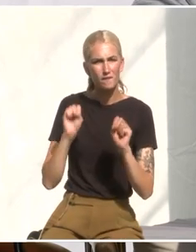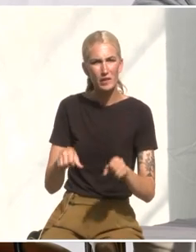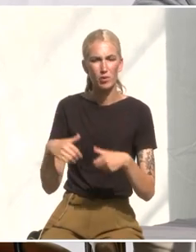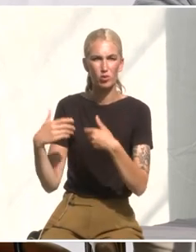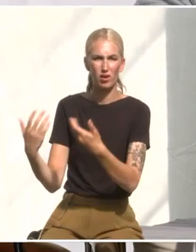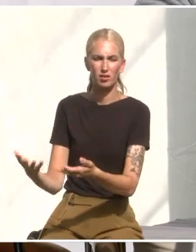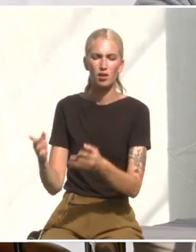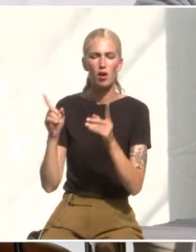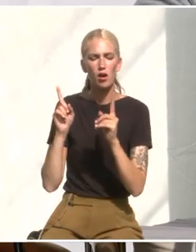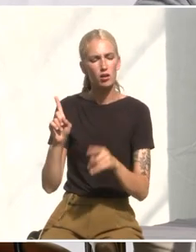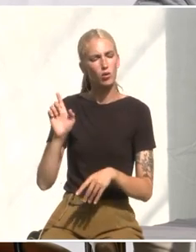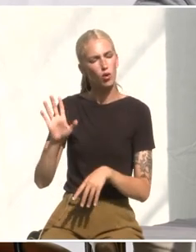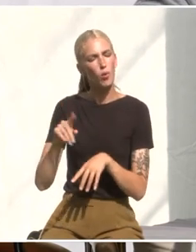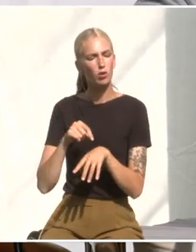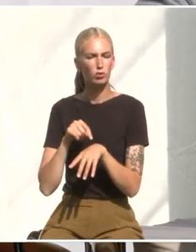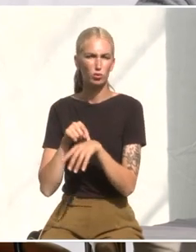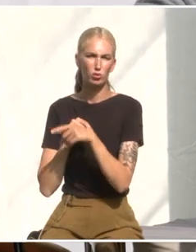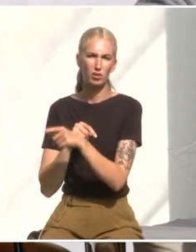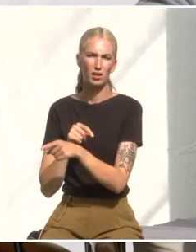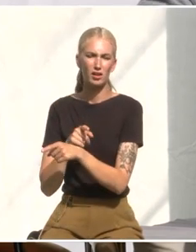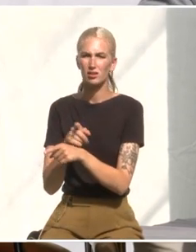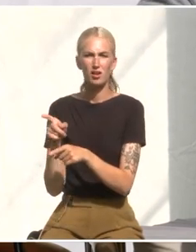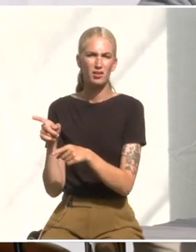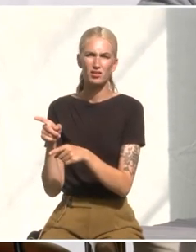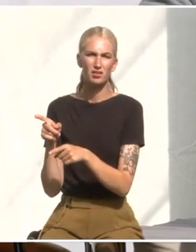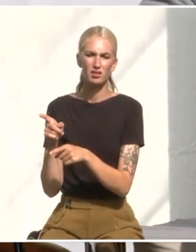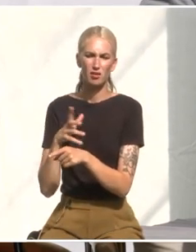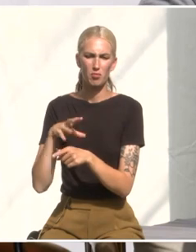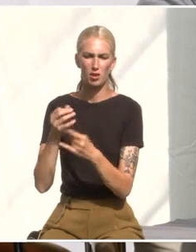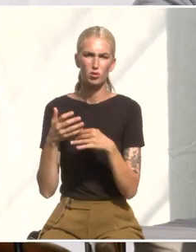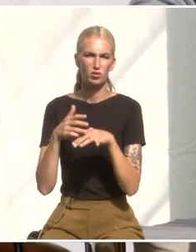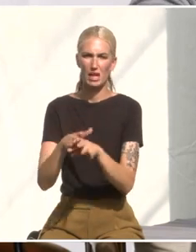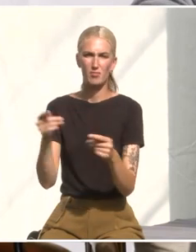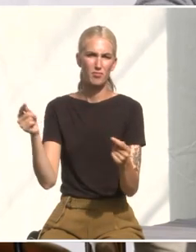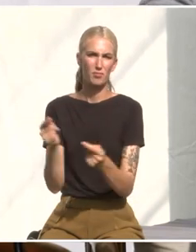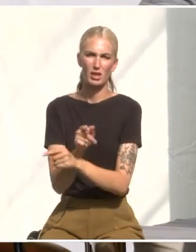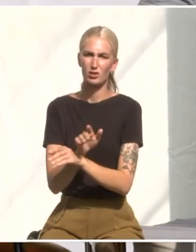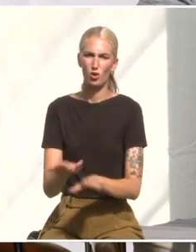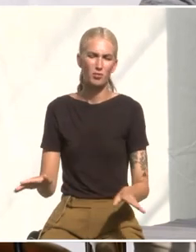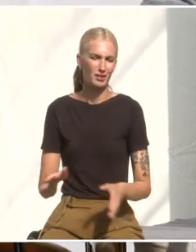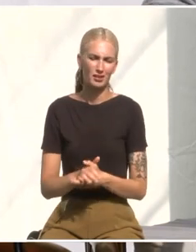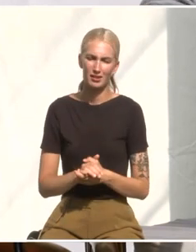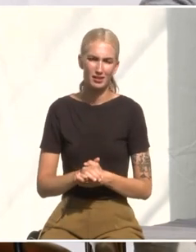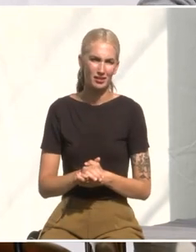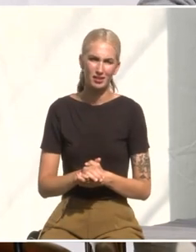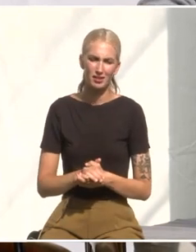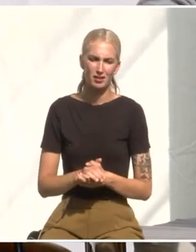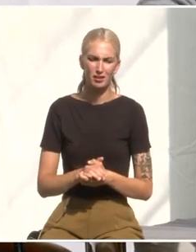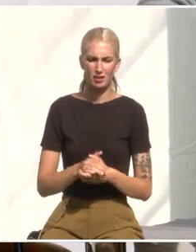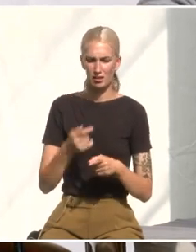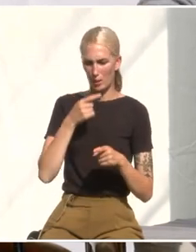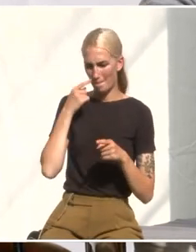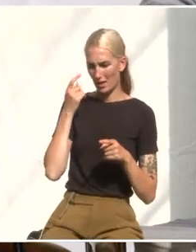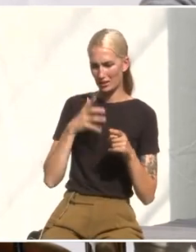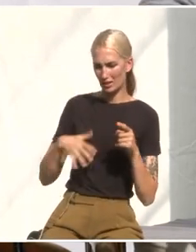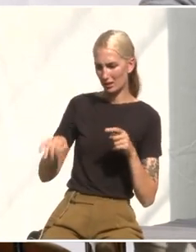But they feel that they don't have a part in our system. Participating in an all-male panel,